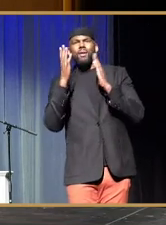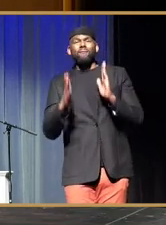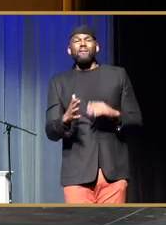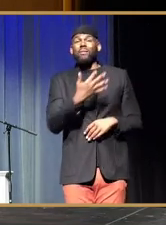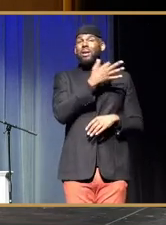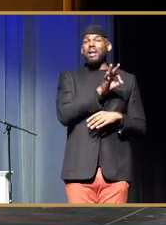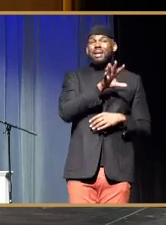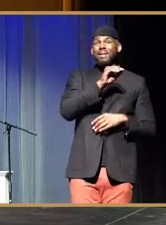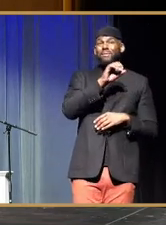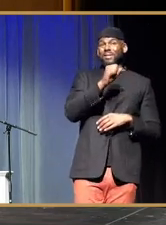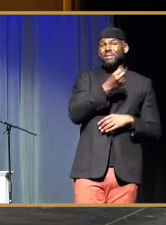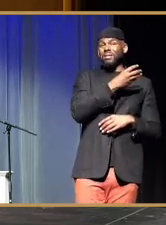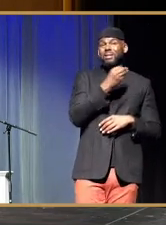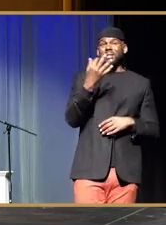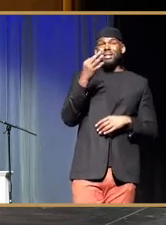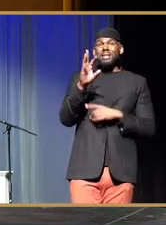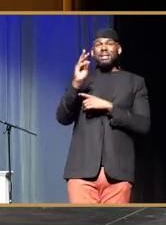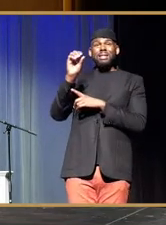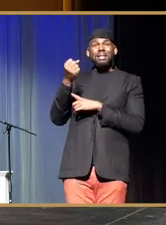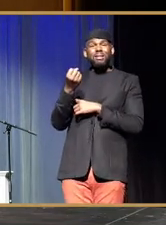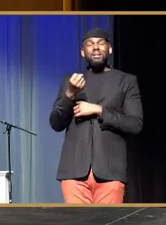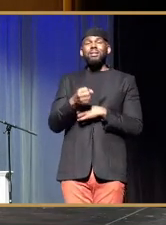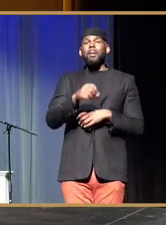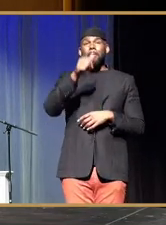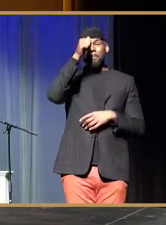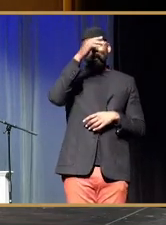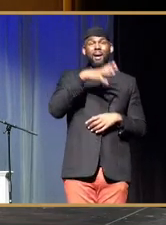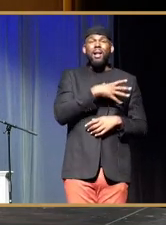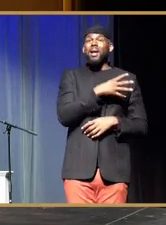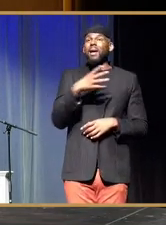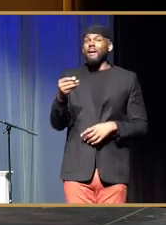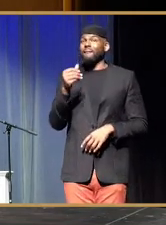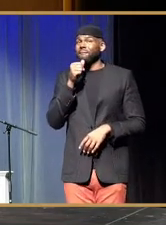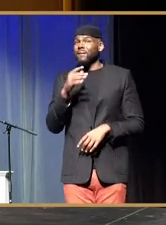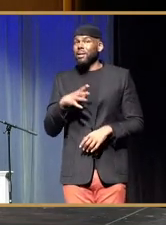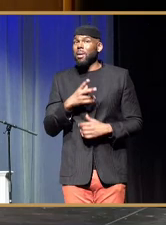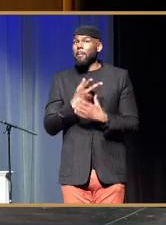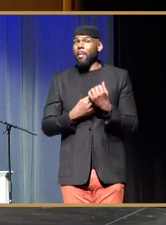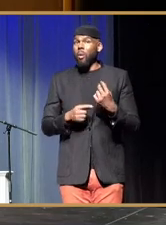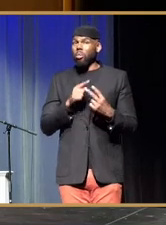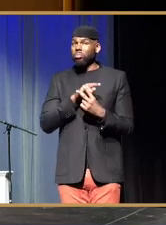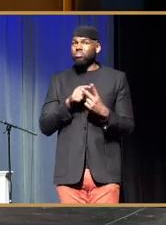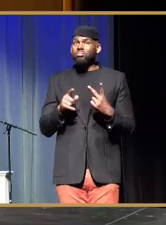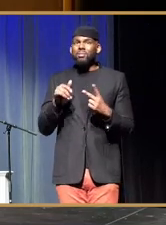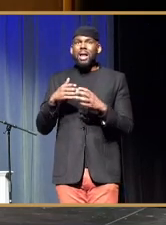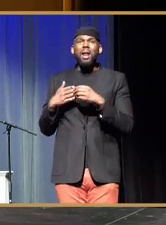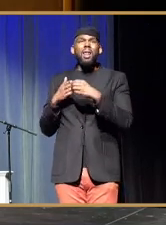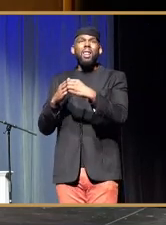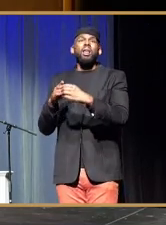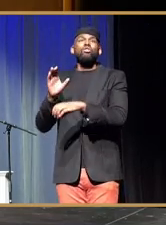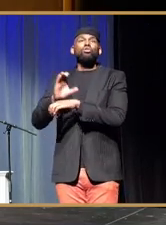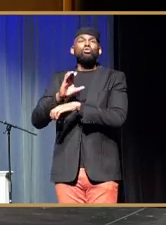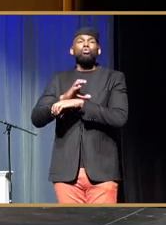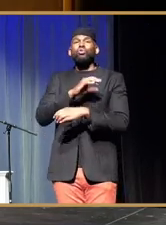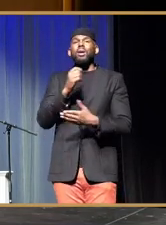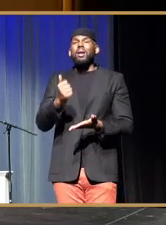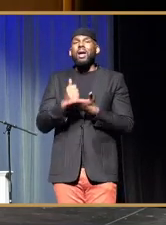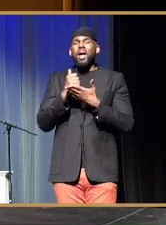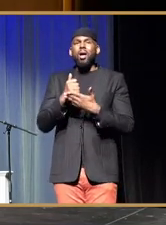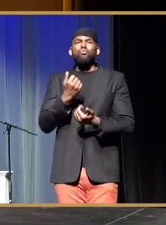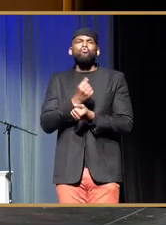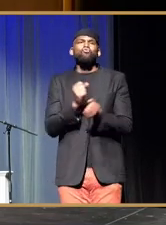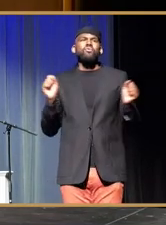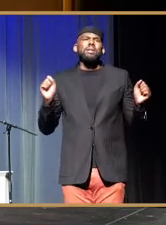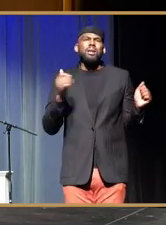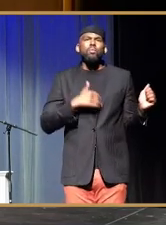the 1950s and 60s, prophets male and female, who led the church and helped